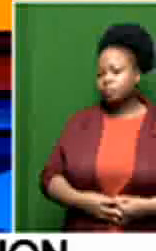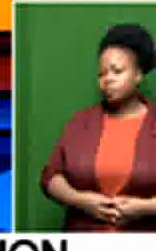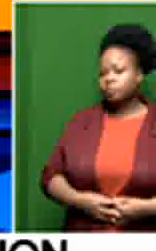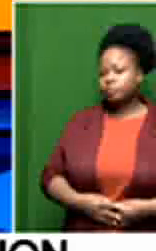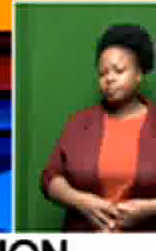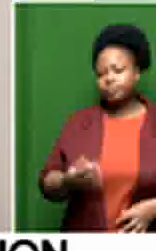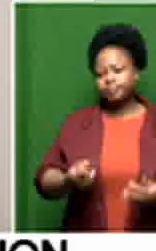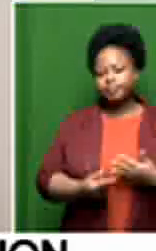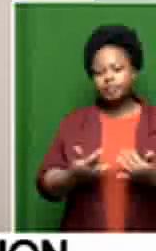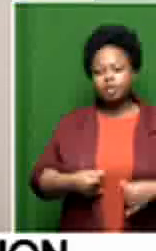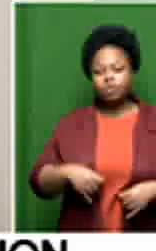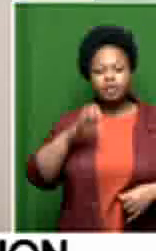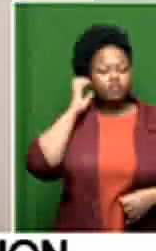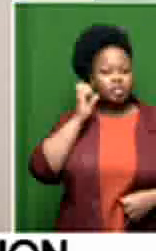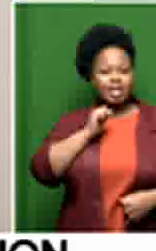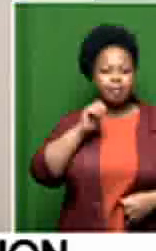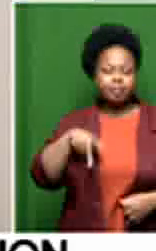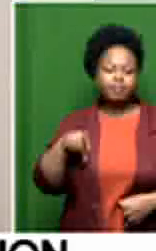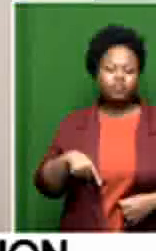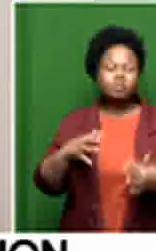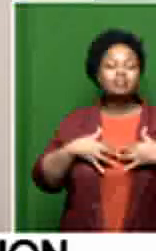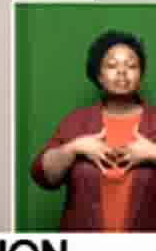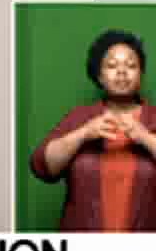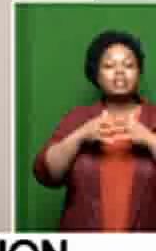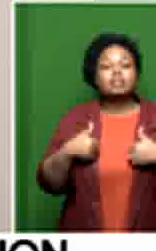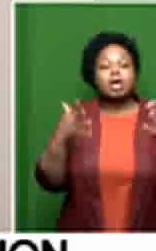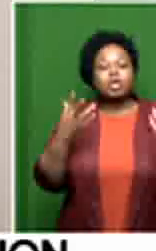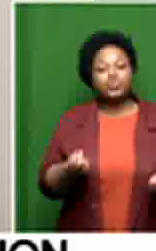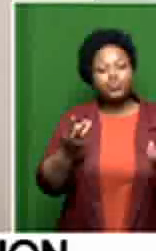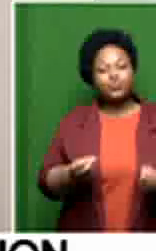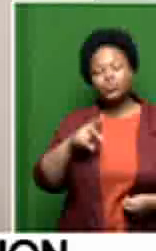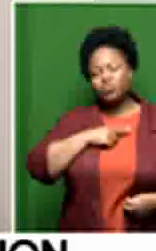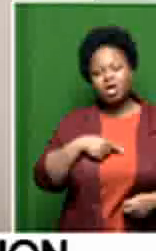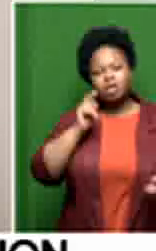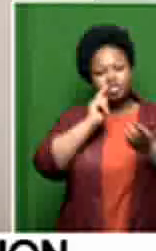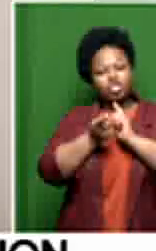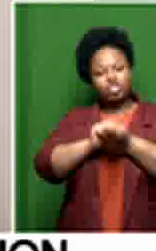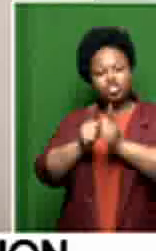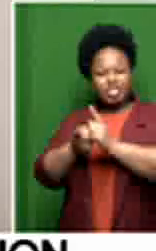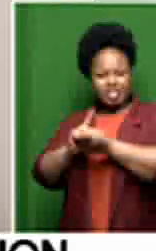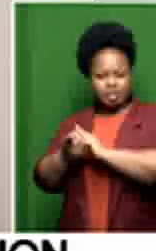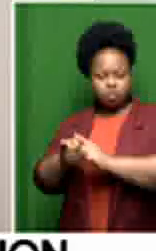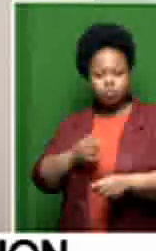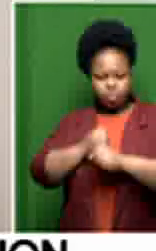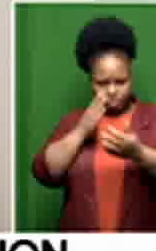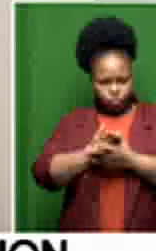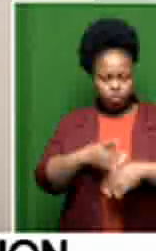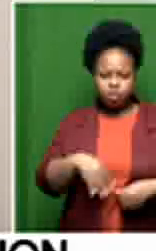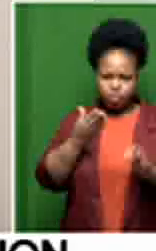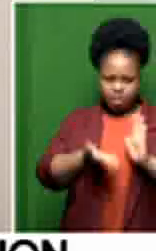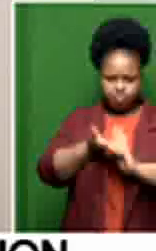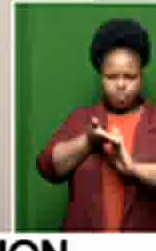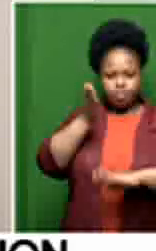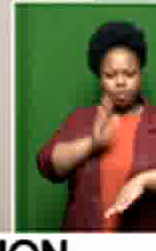So what happened is we built the app from scratch because we had to do a lot of changes in order for making sure that we